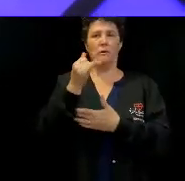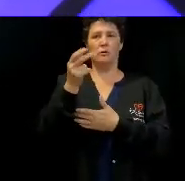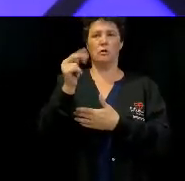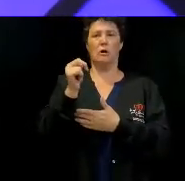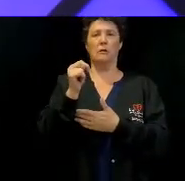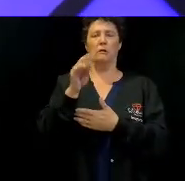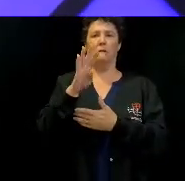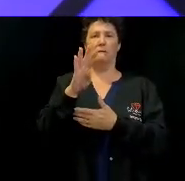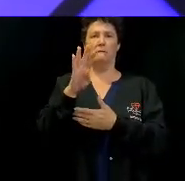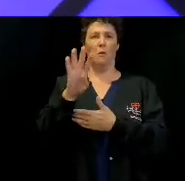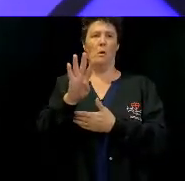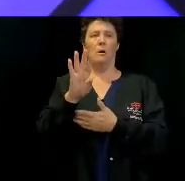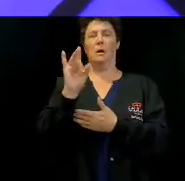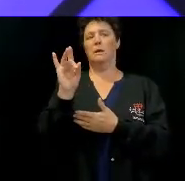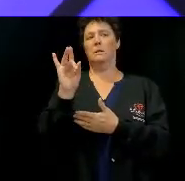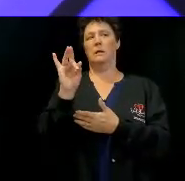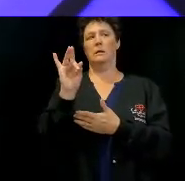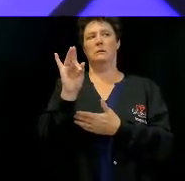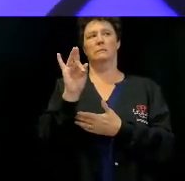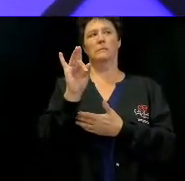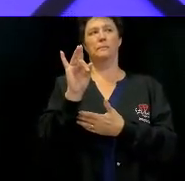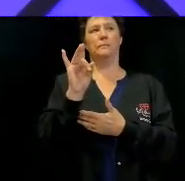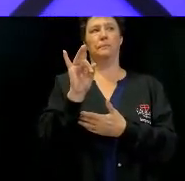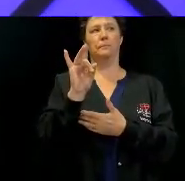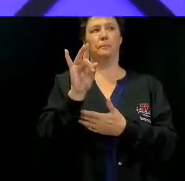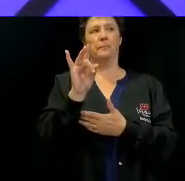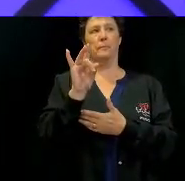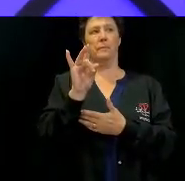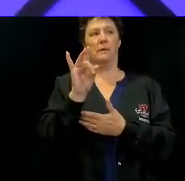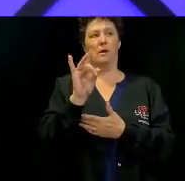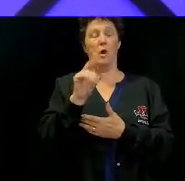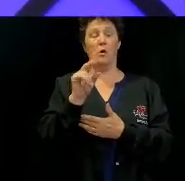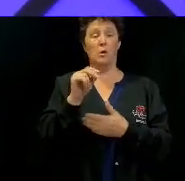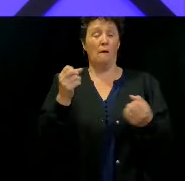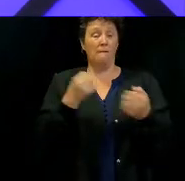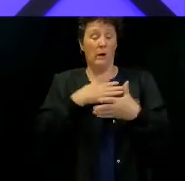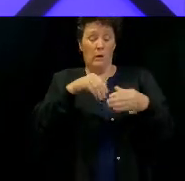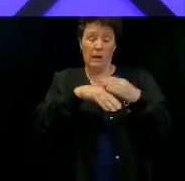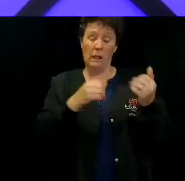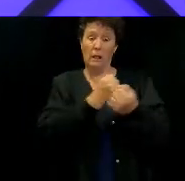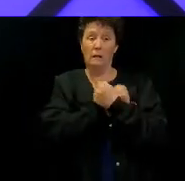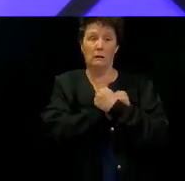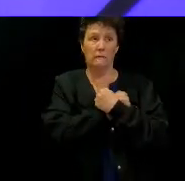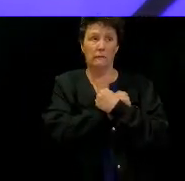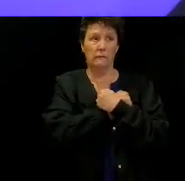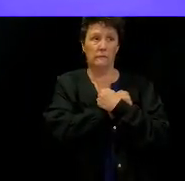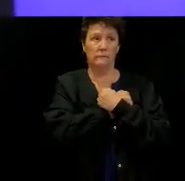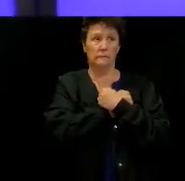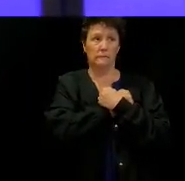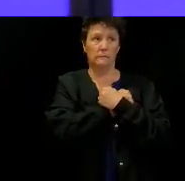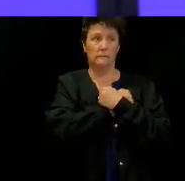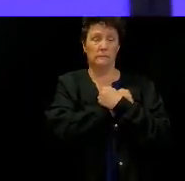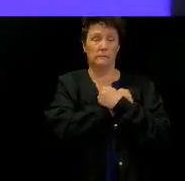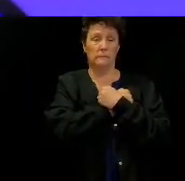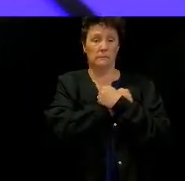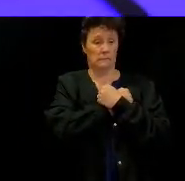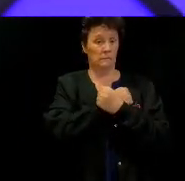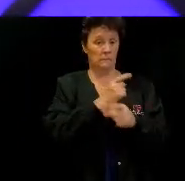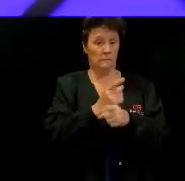4:18, I think it is. 4:18, yeah. There is no fear in love,